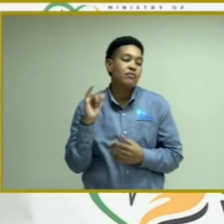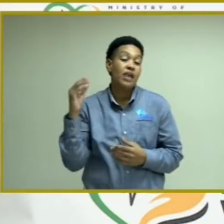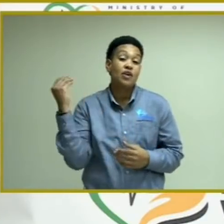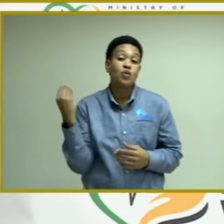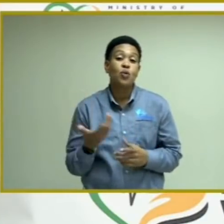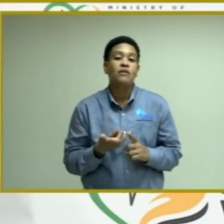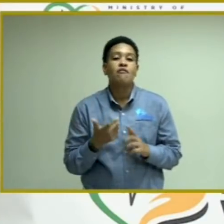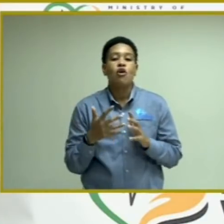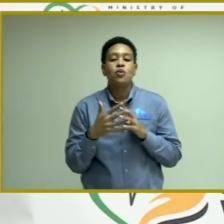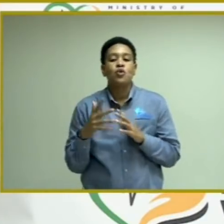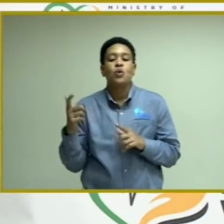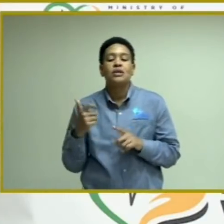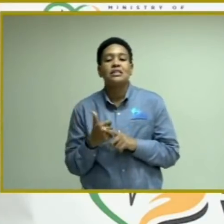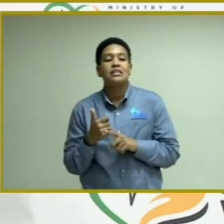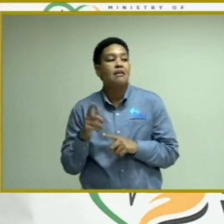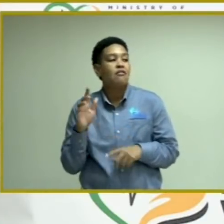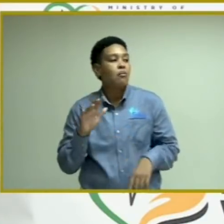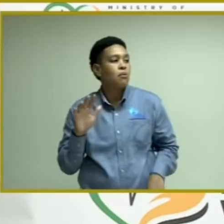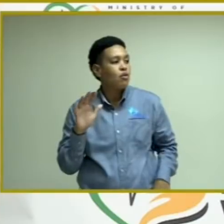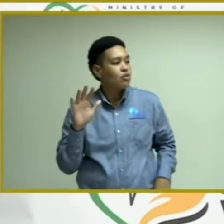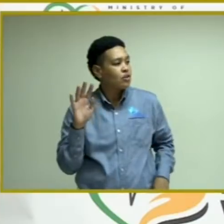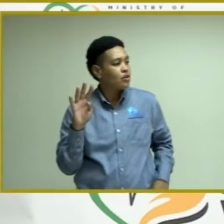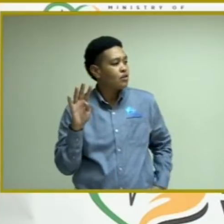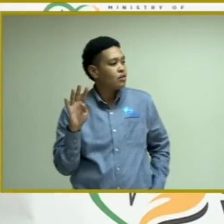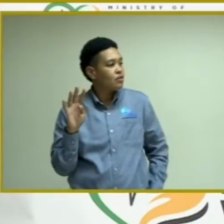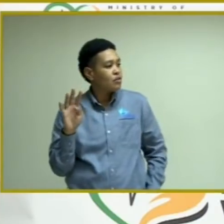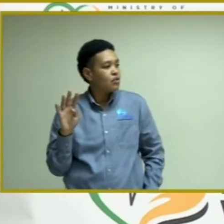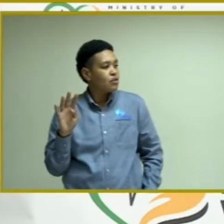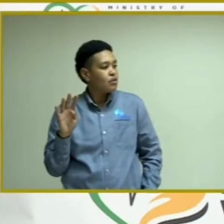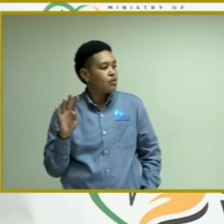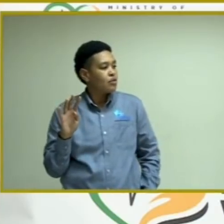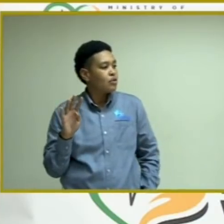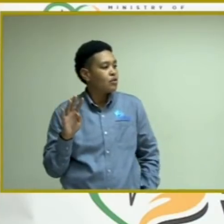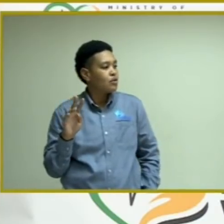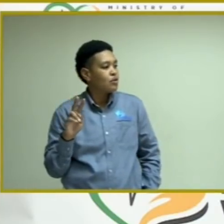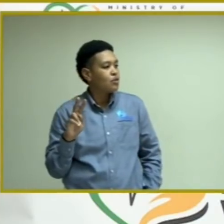from the U.S. is approximately 400,000, just over.